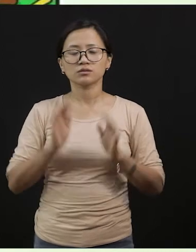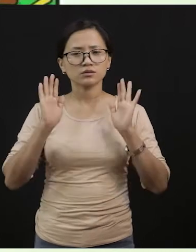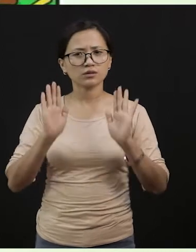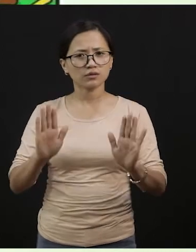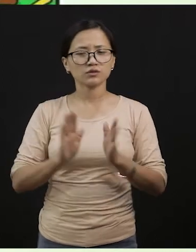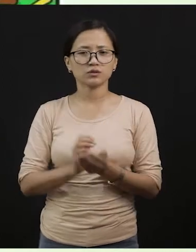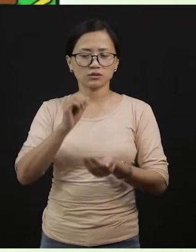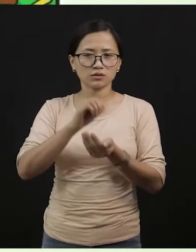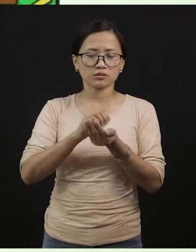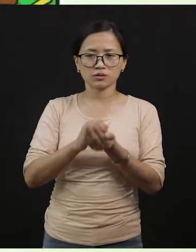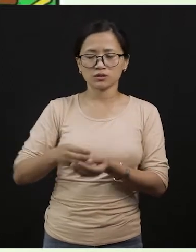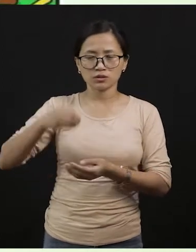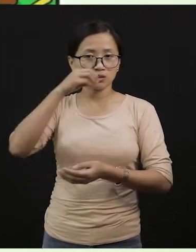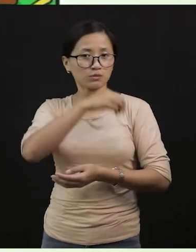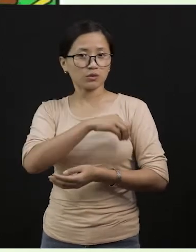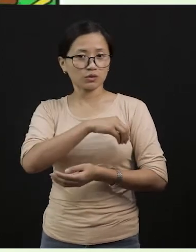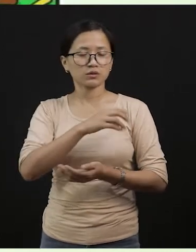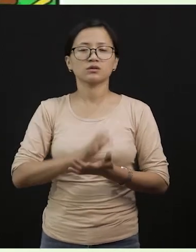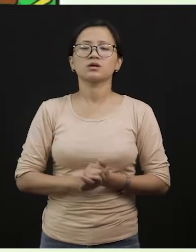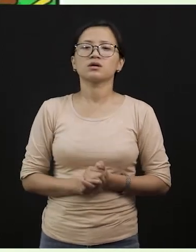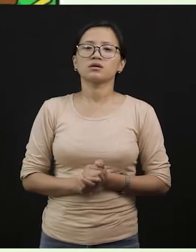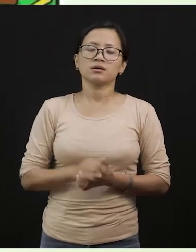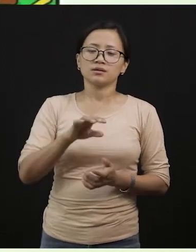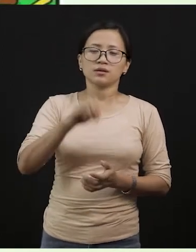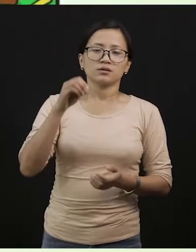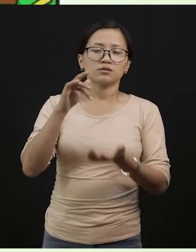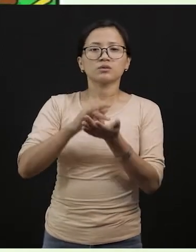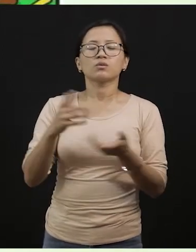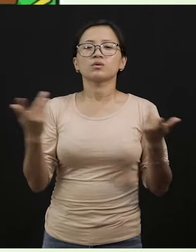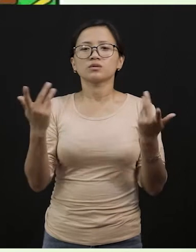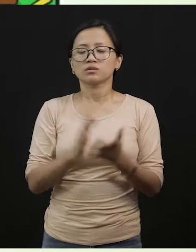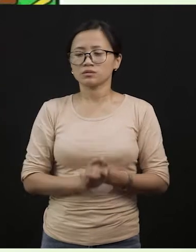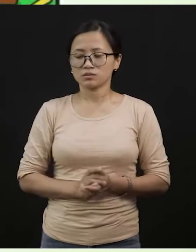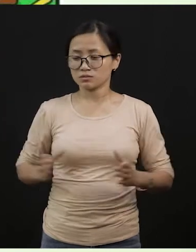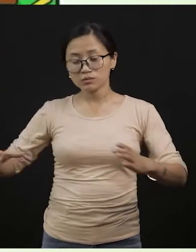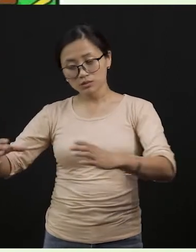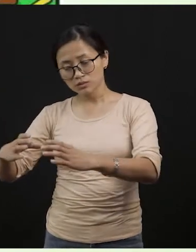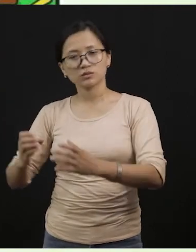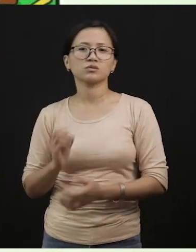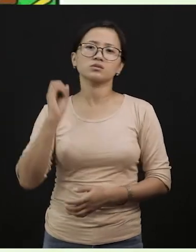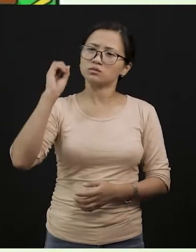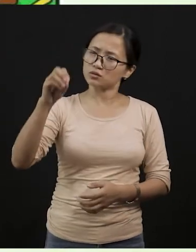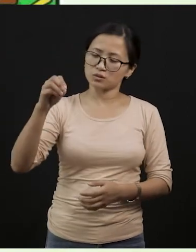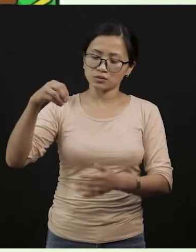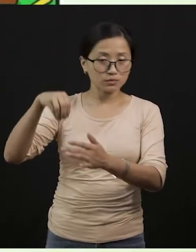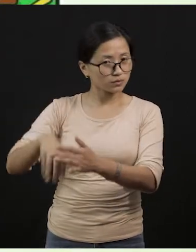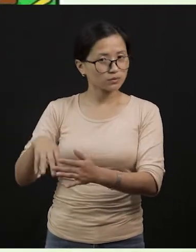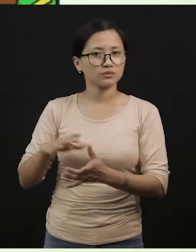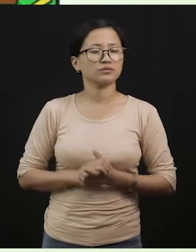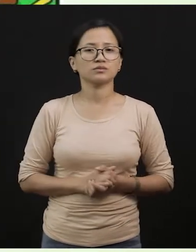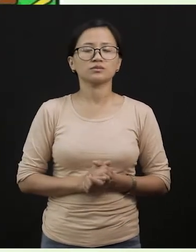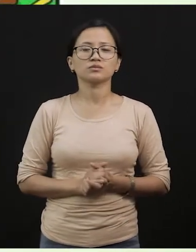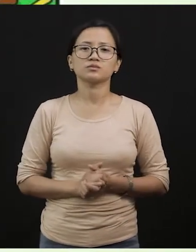have to keep it inside your pocket. If you don't have a dustbin, take it to a place where you can find a dustbin and throw there. That is what